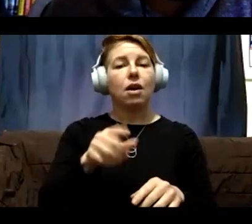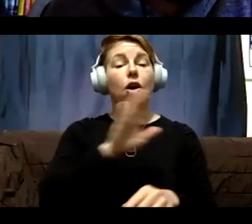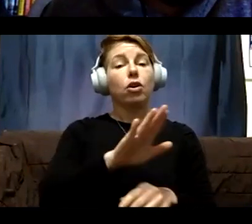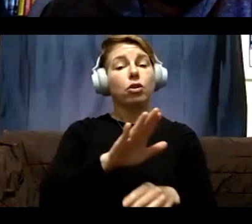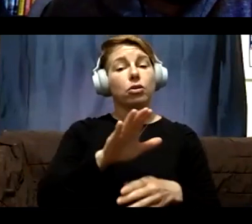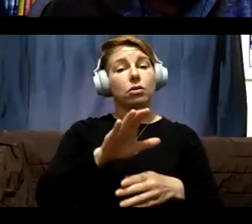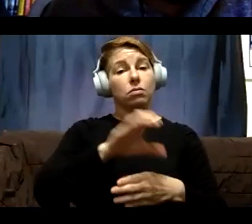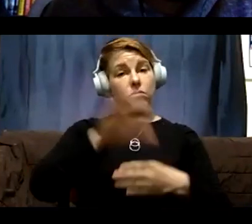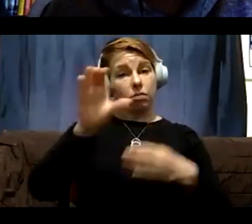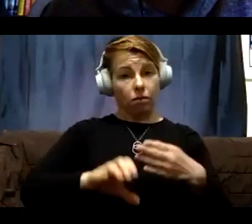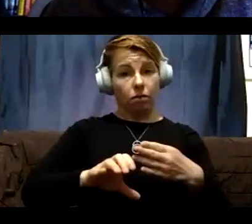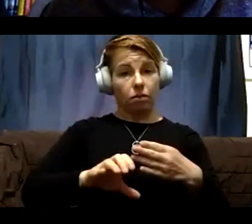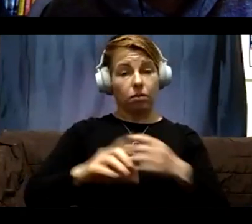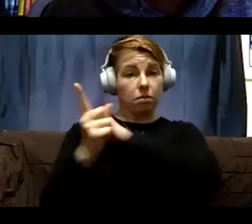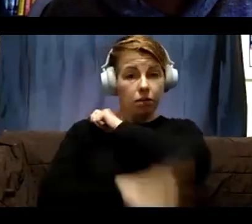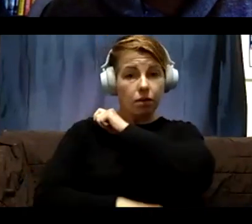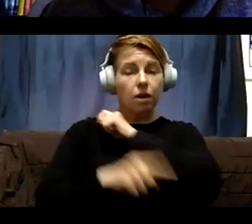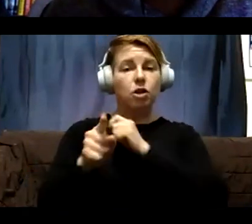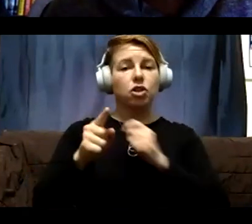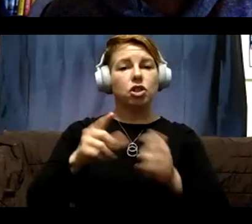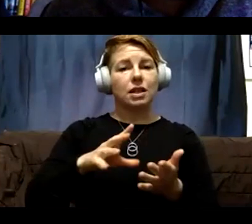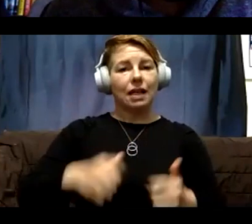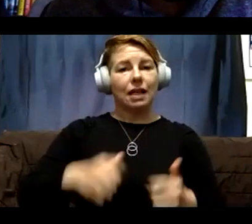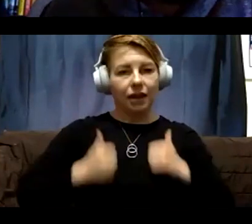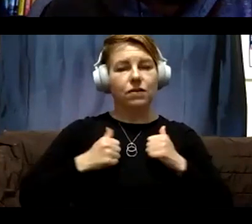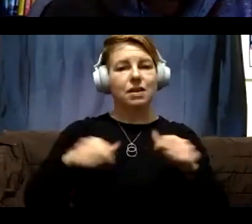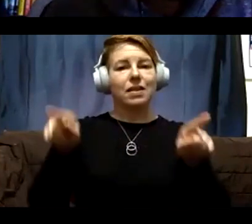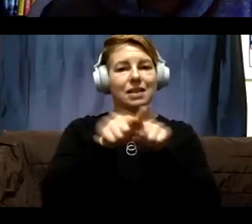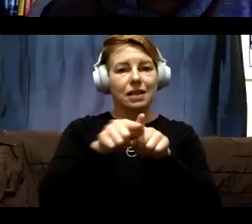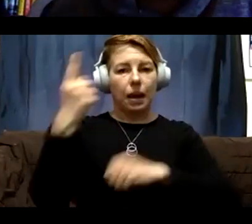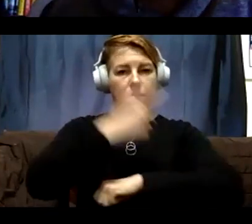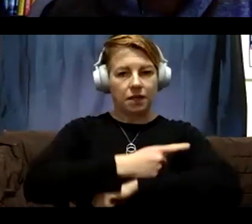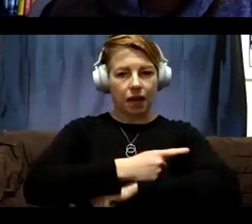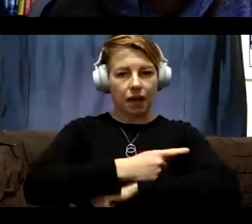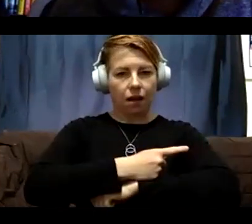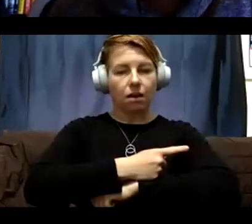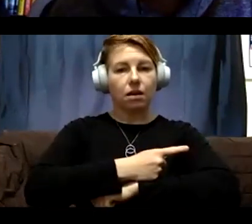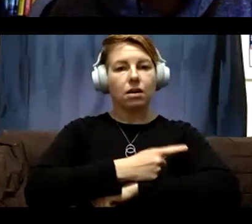and over again, with no memory that it has ever happened before.